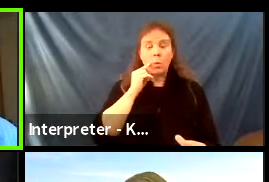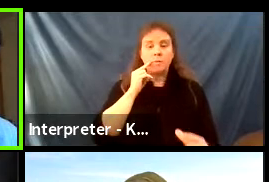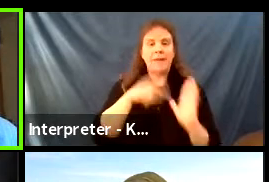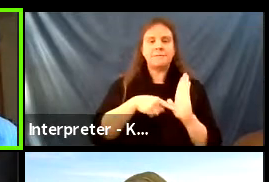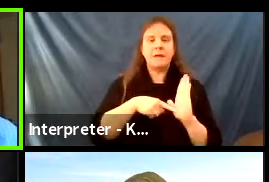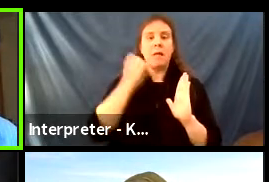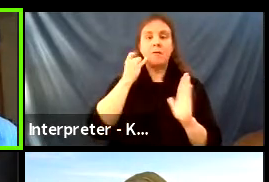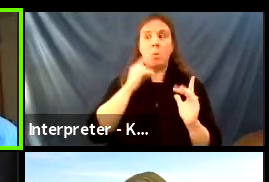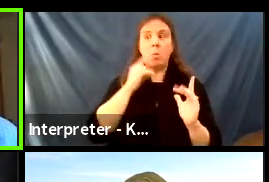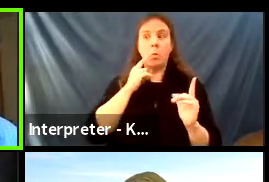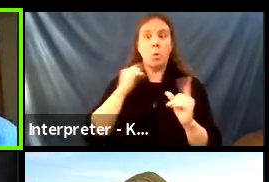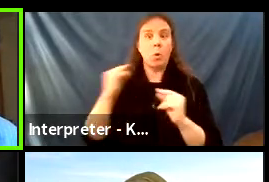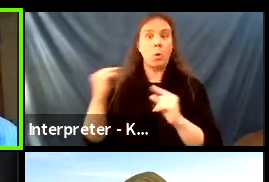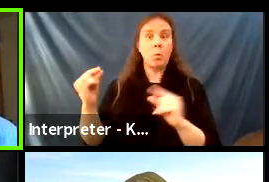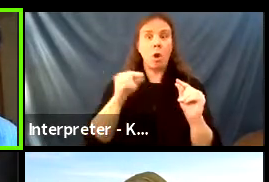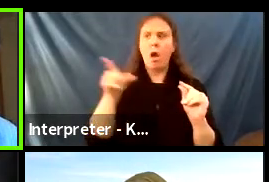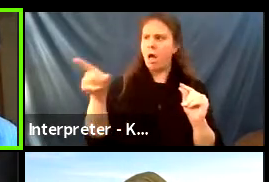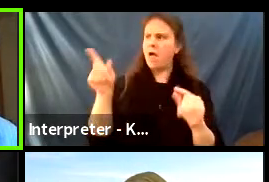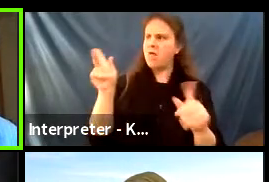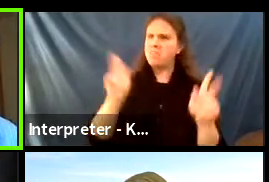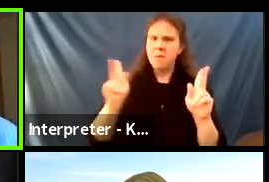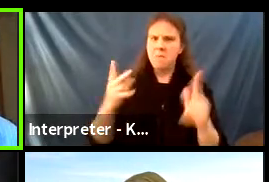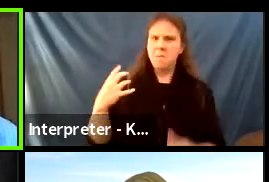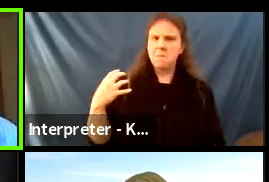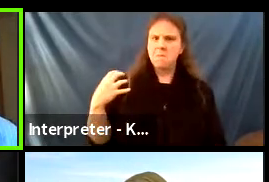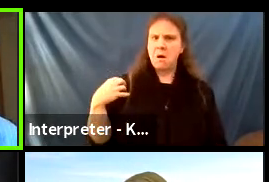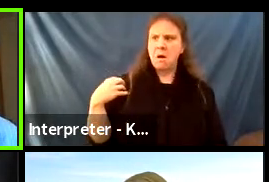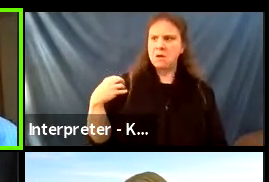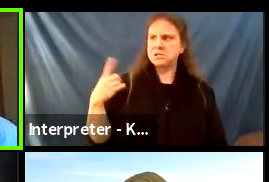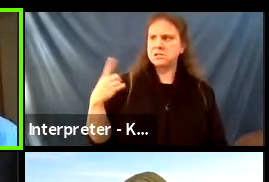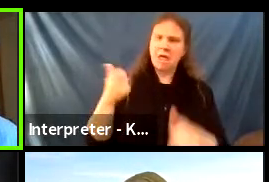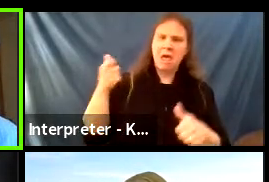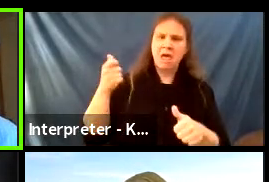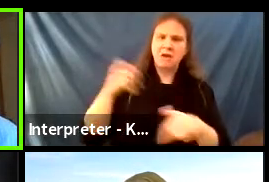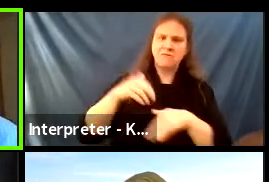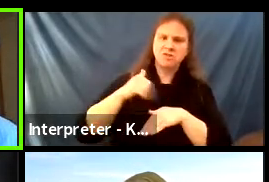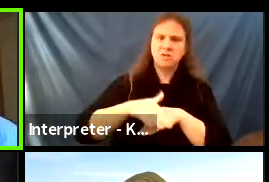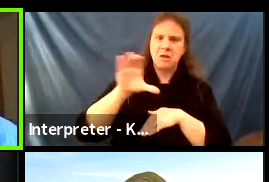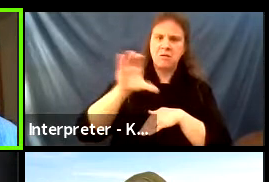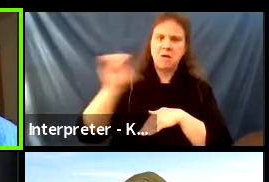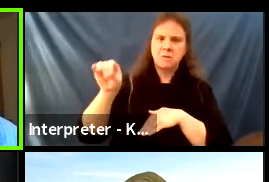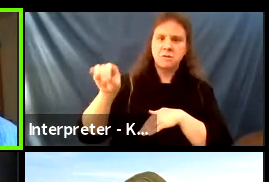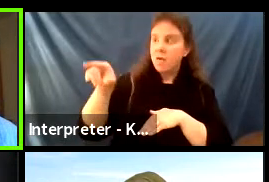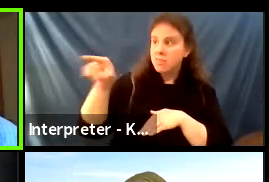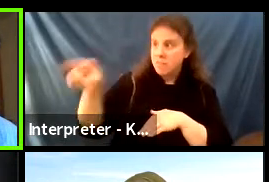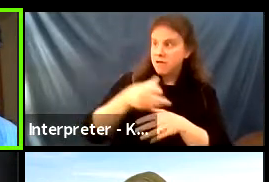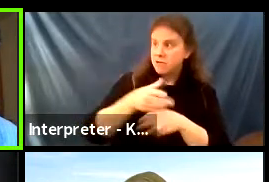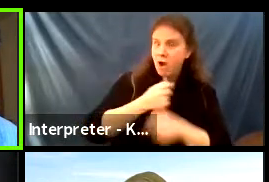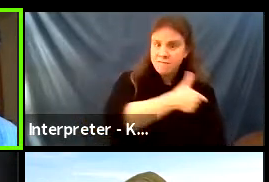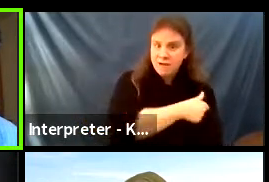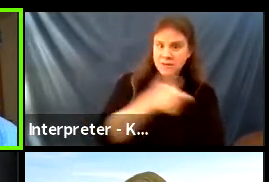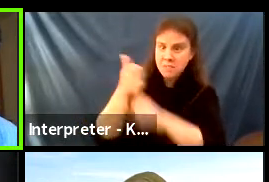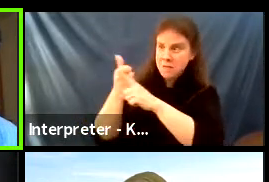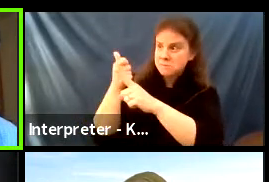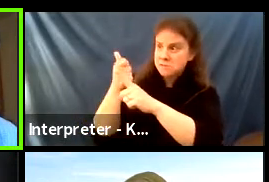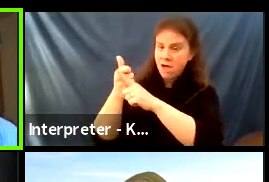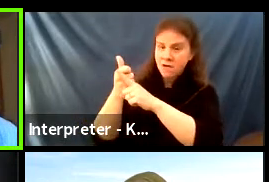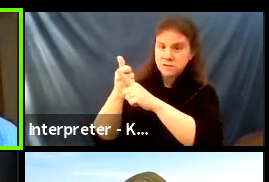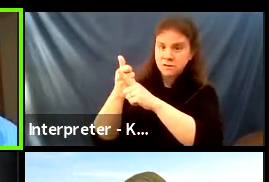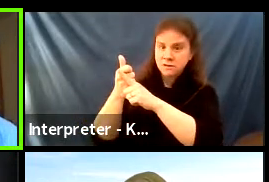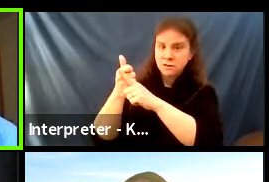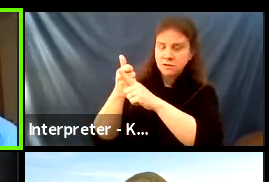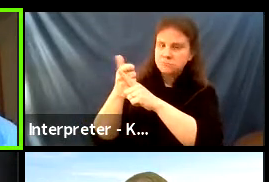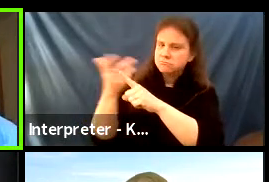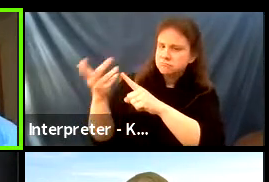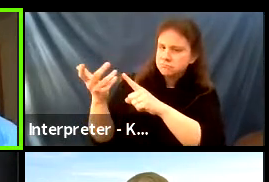who were the head of the shipping companies could get vials for themselves, like, you know, I just don't imagine if we're doing that